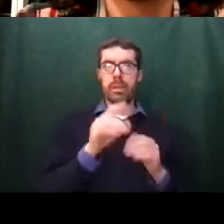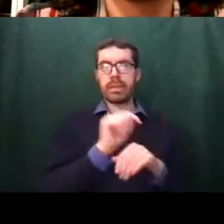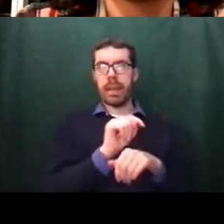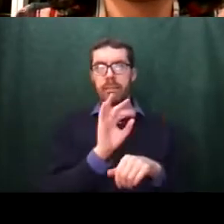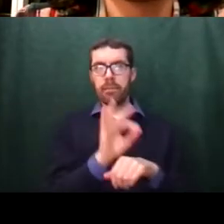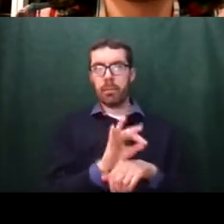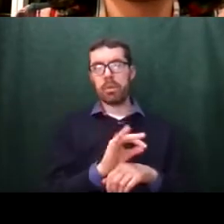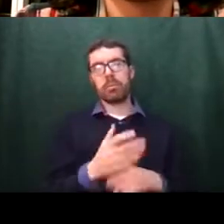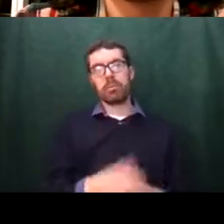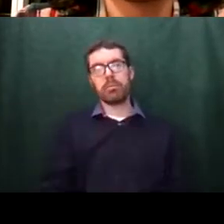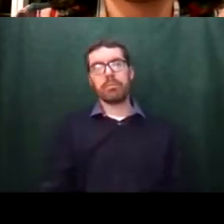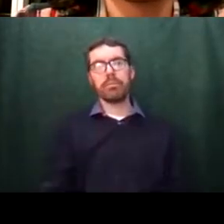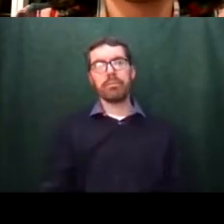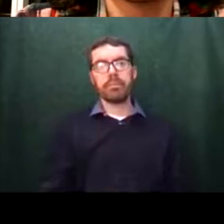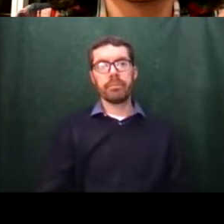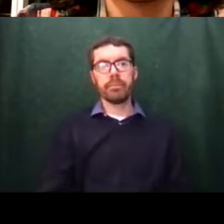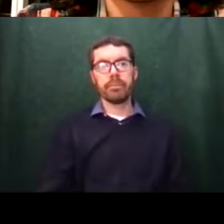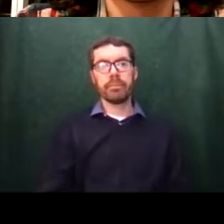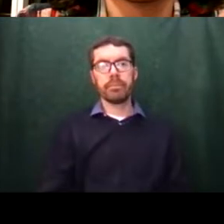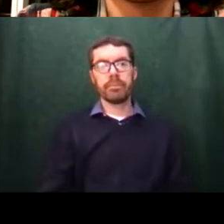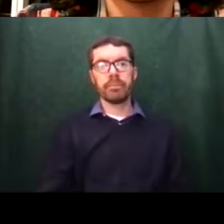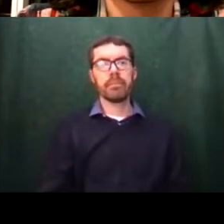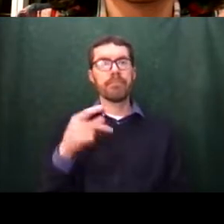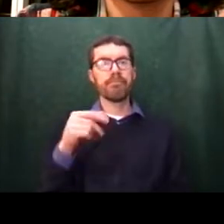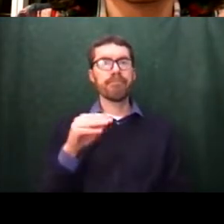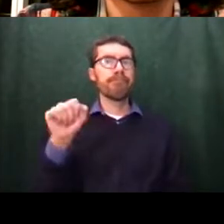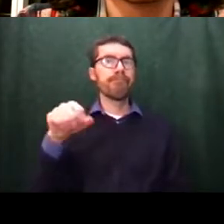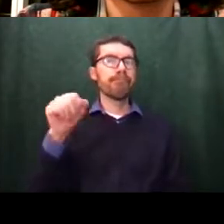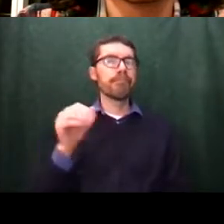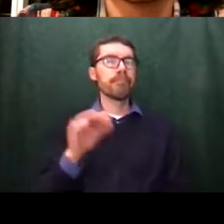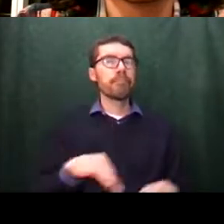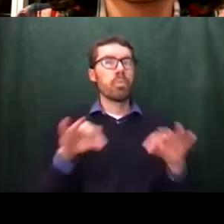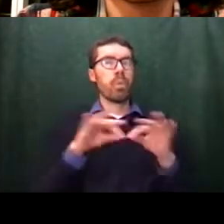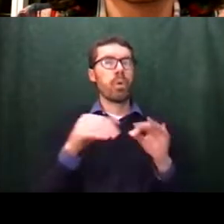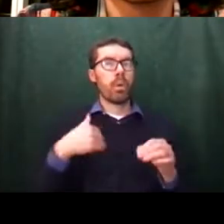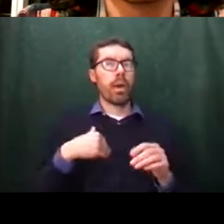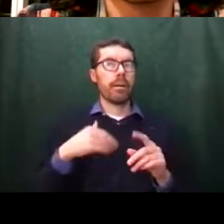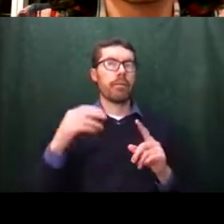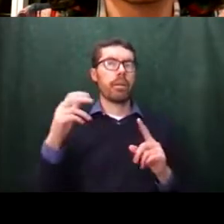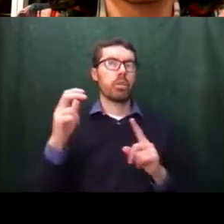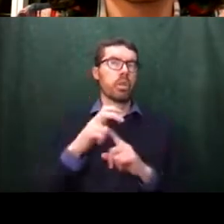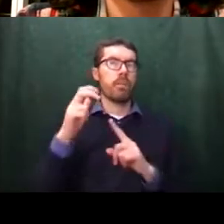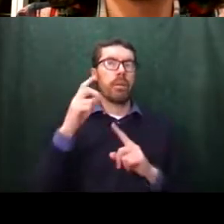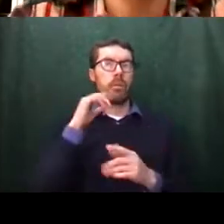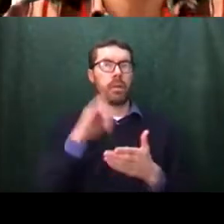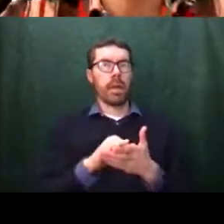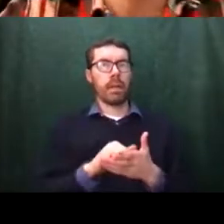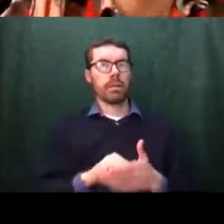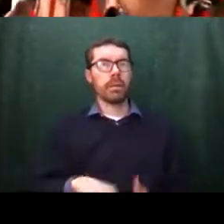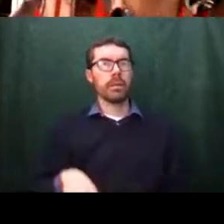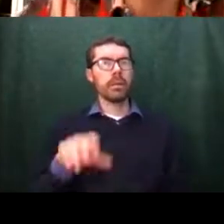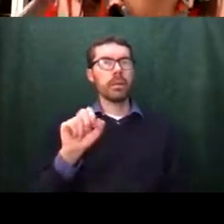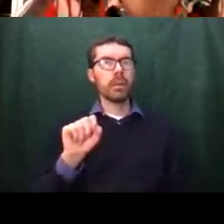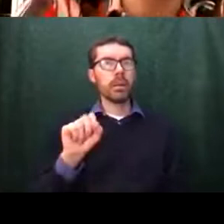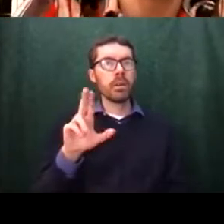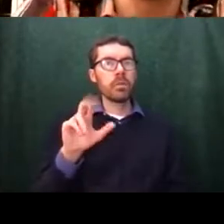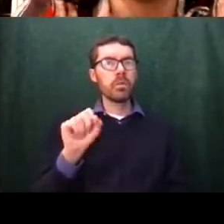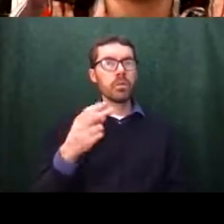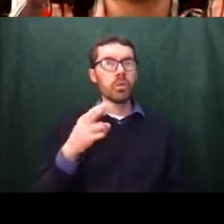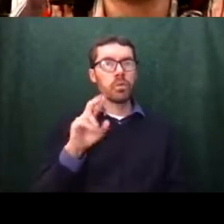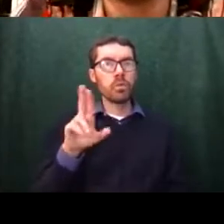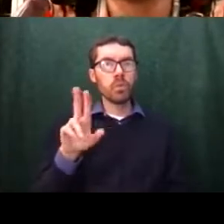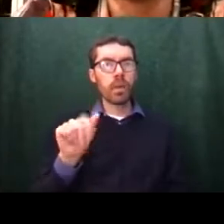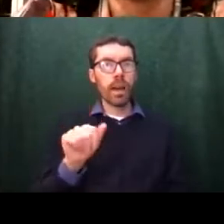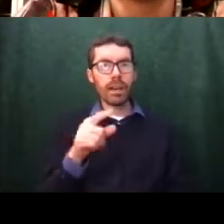it. And you need a champion, and I'm raising my hand. Good. Shushruta, you've got your hand up.